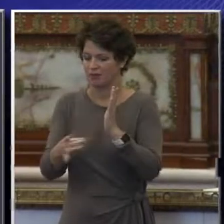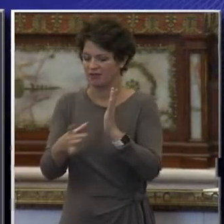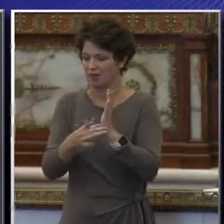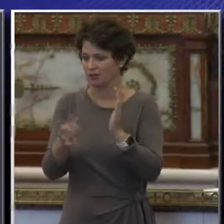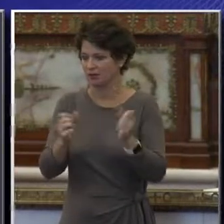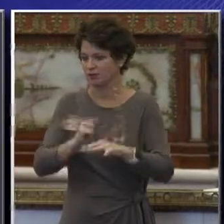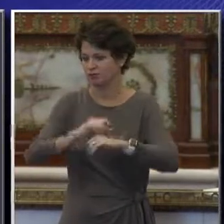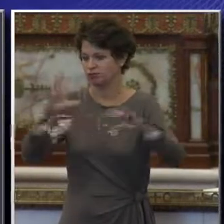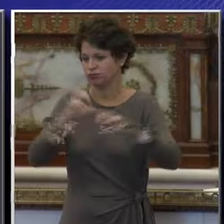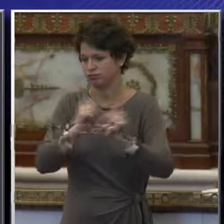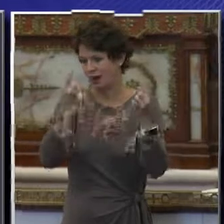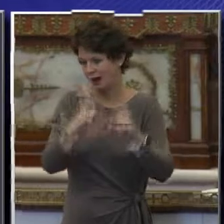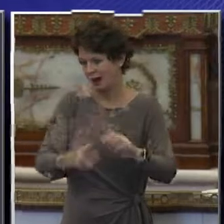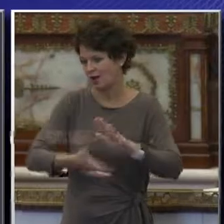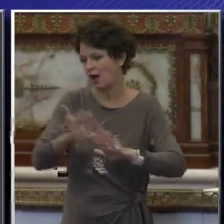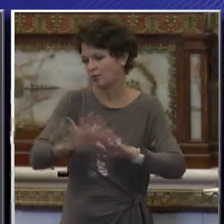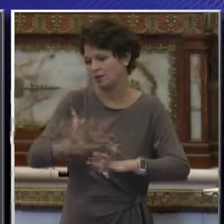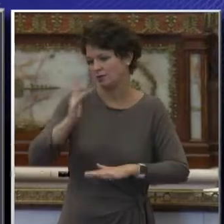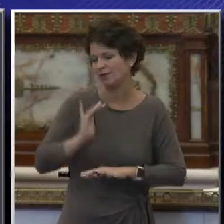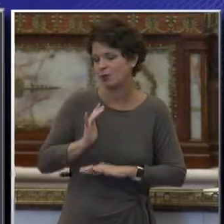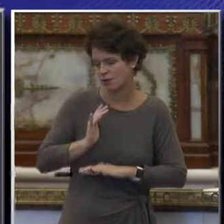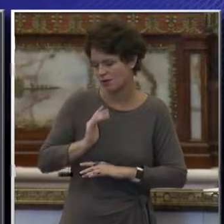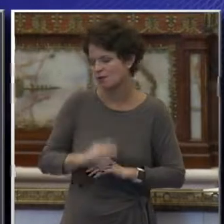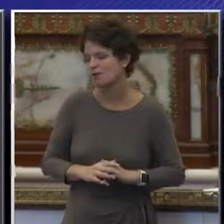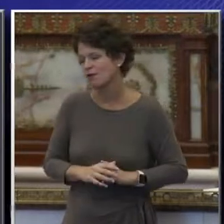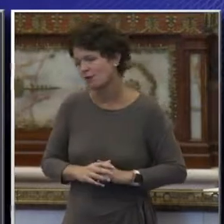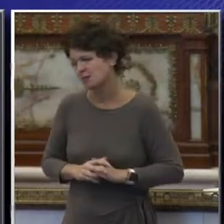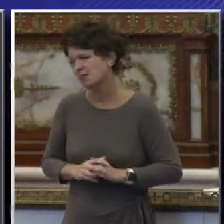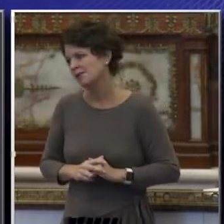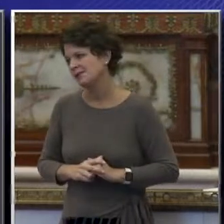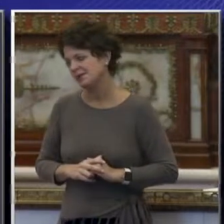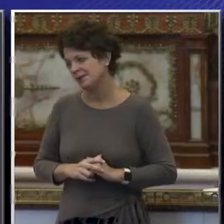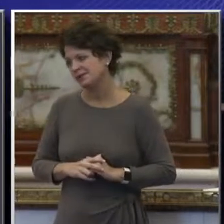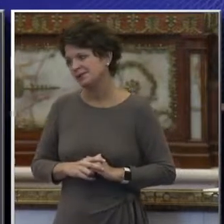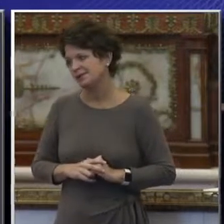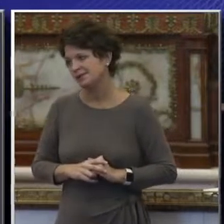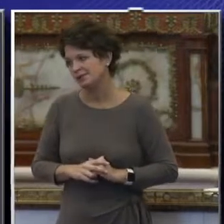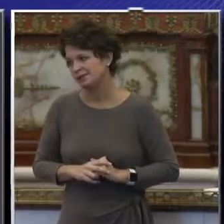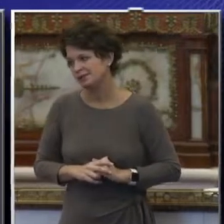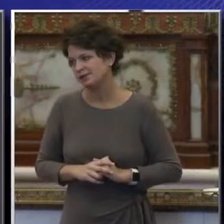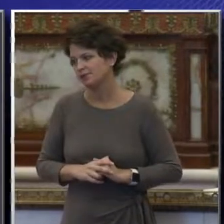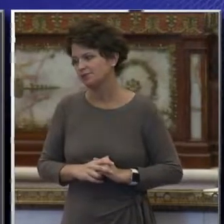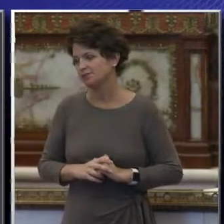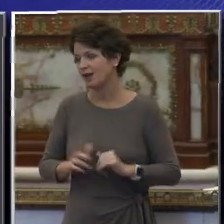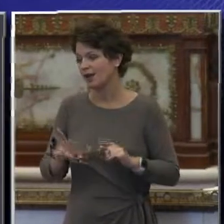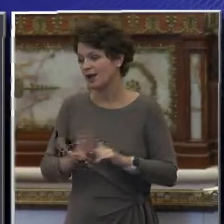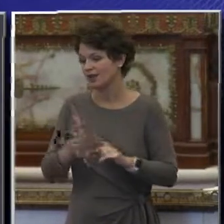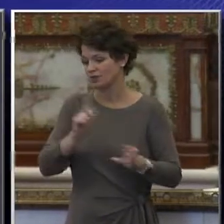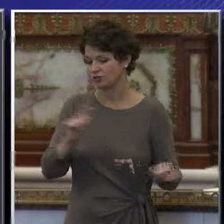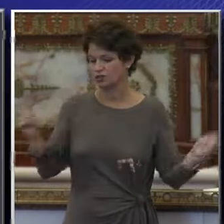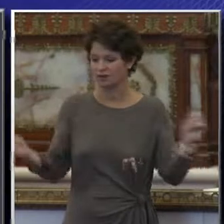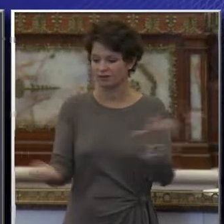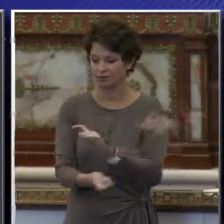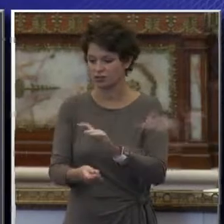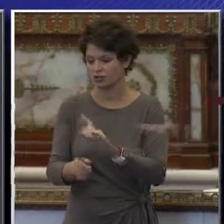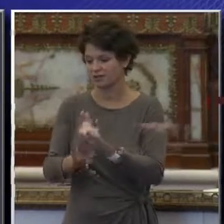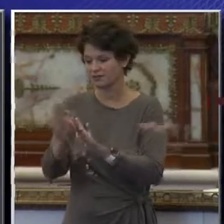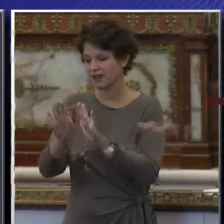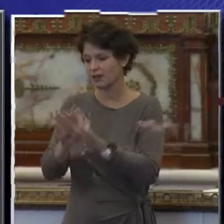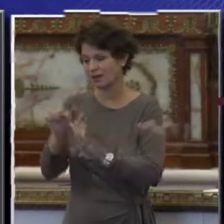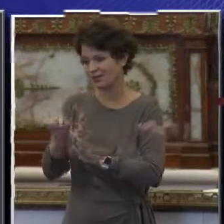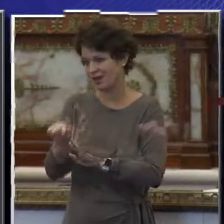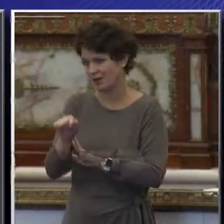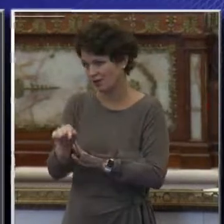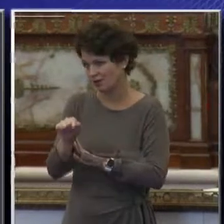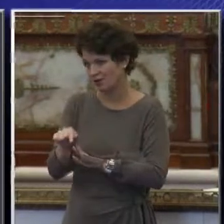was in operation. And so as there is a portion of the development,